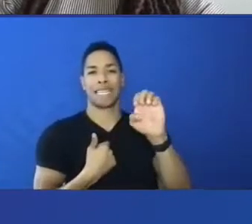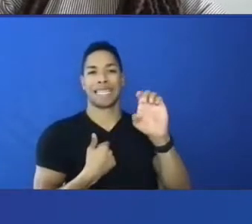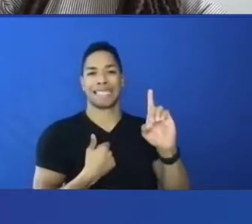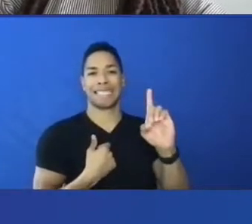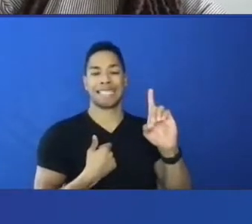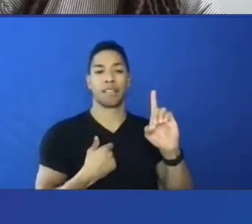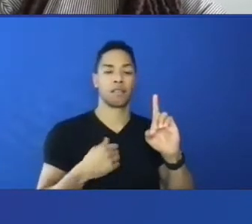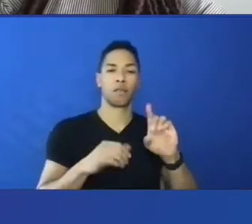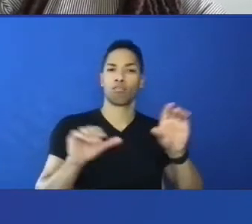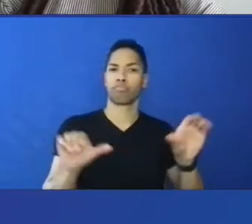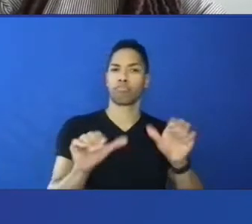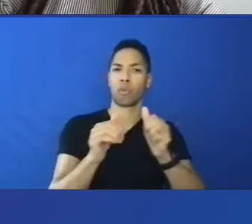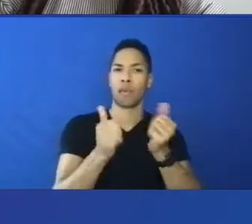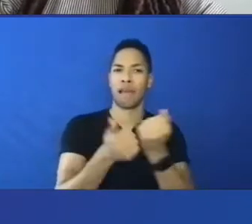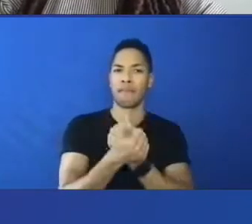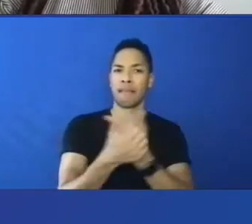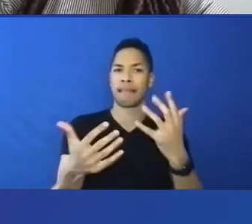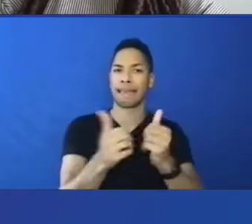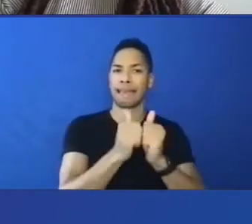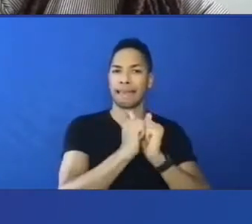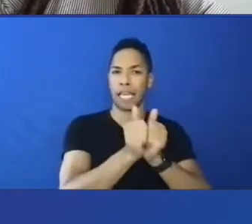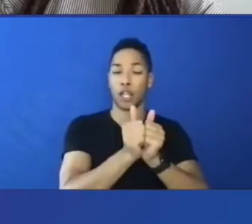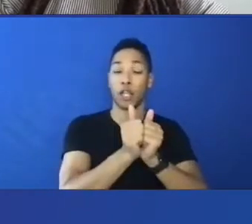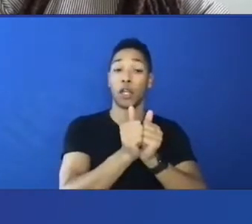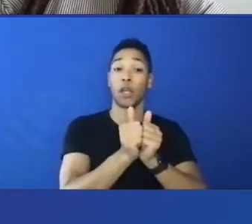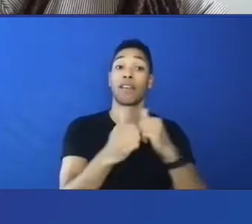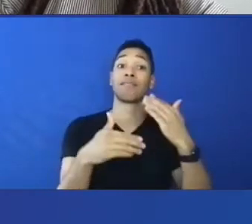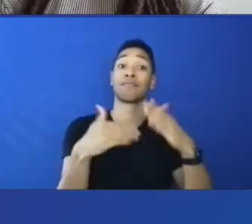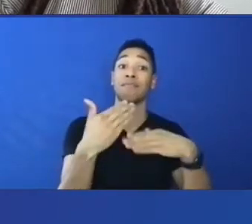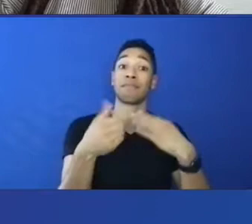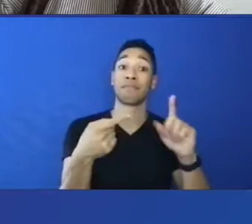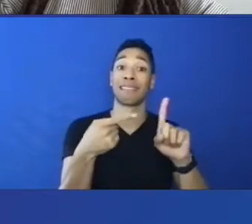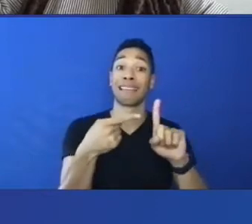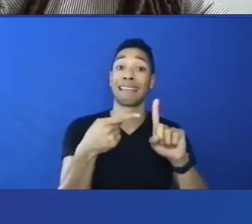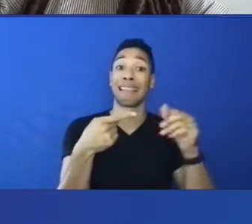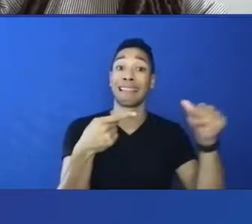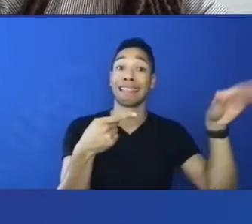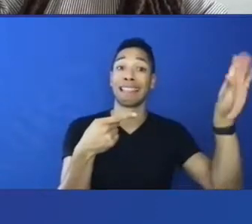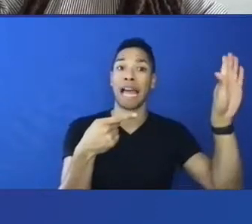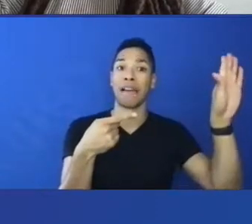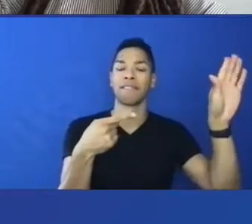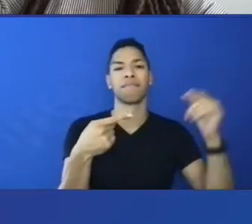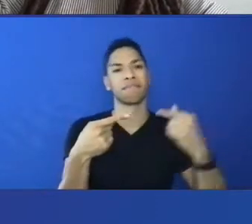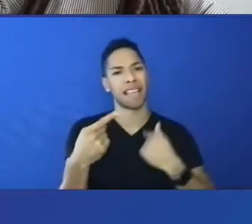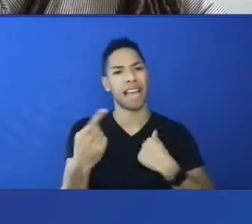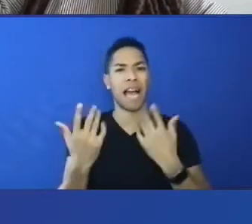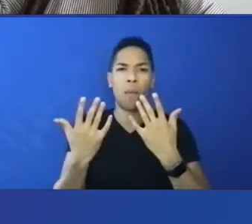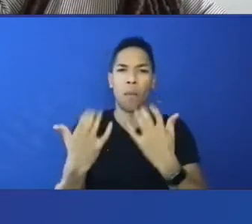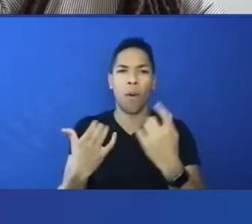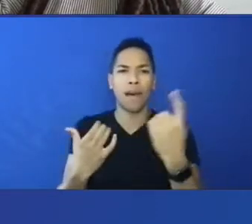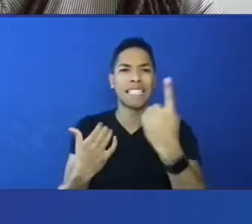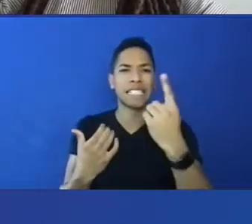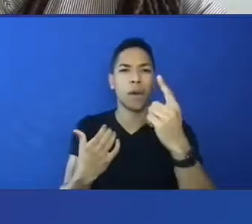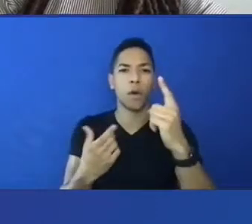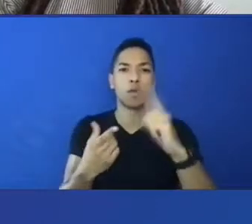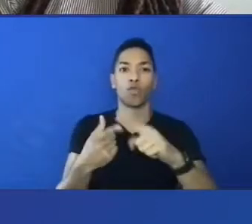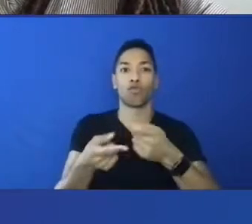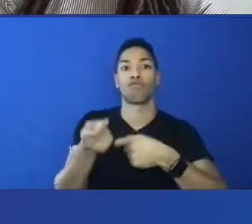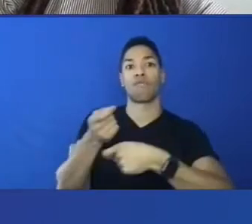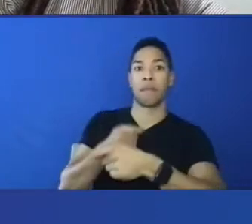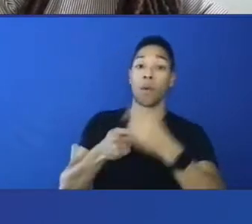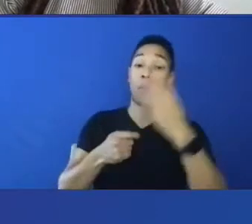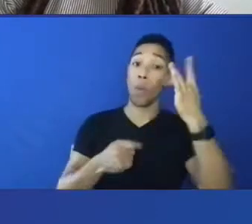together. Once he left, I really wanted to find someone. I feel like that ED-AD relationship is like a